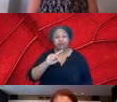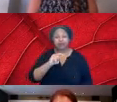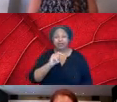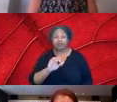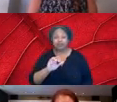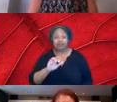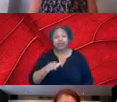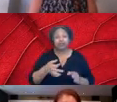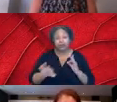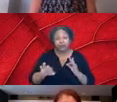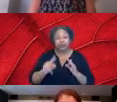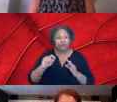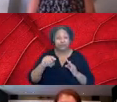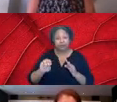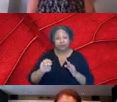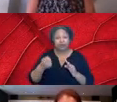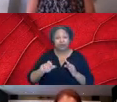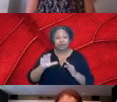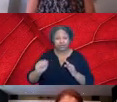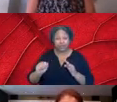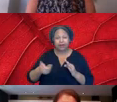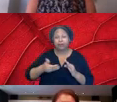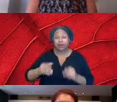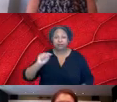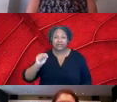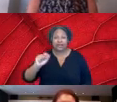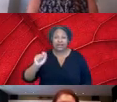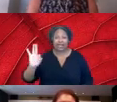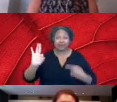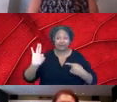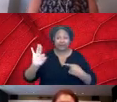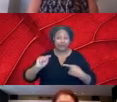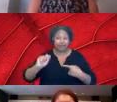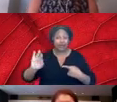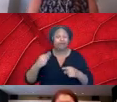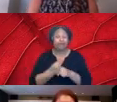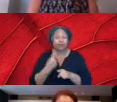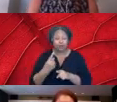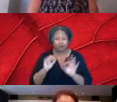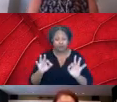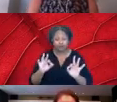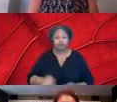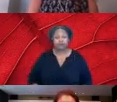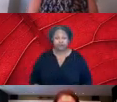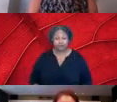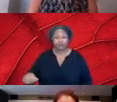then TAF. So that's how you know you're going to the right one, is it's TAF. And it's very important to,